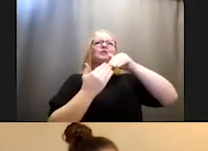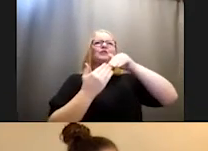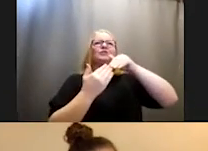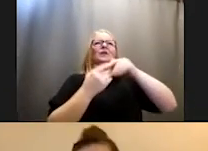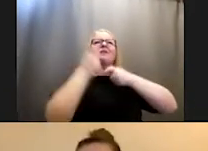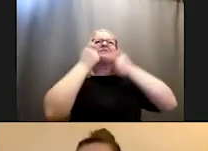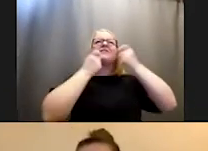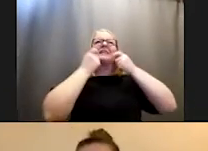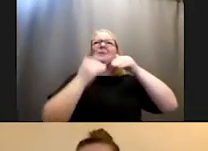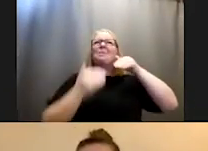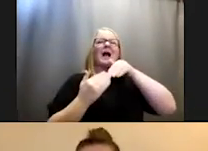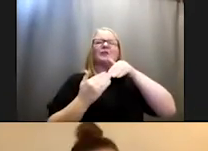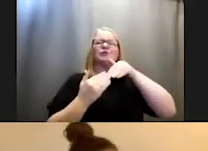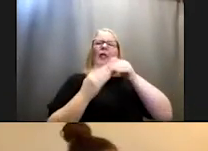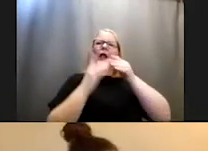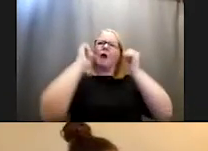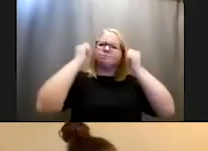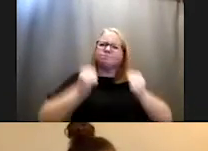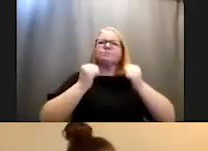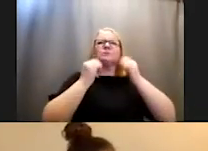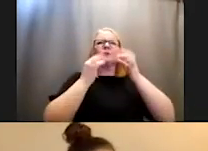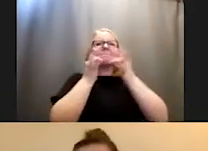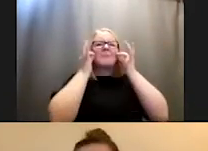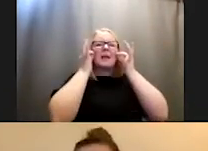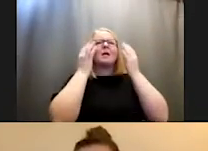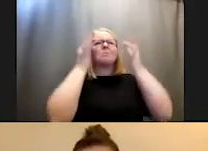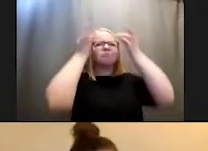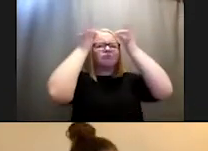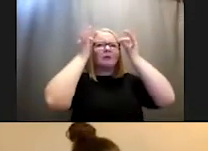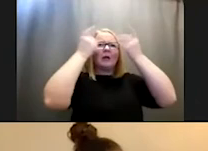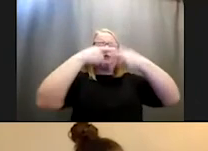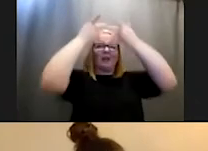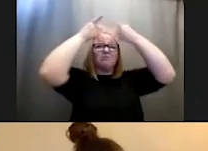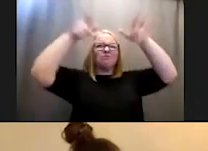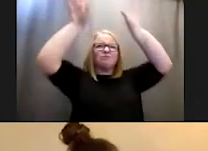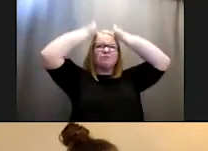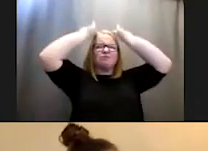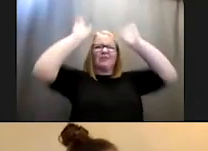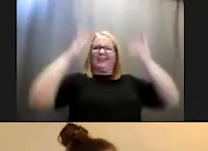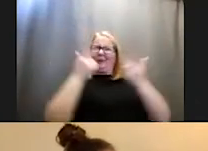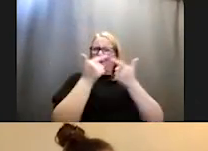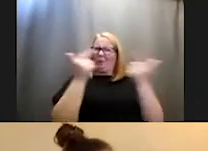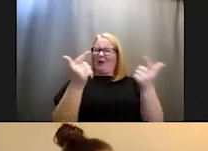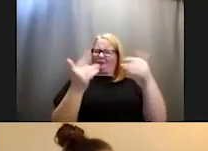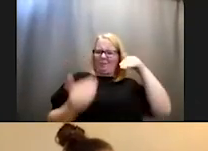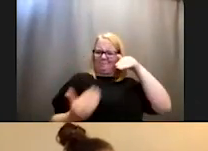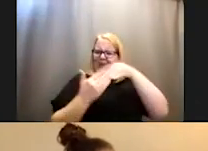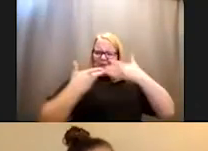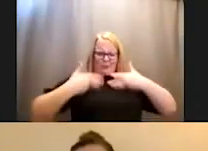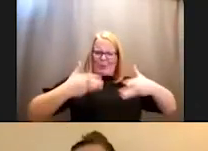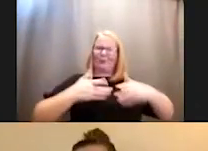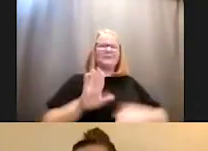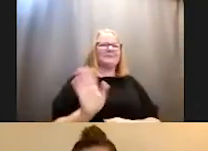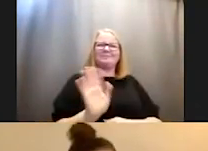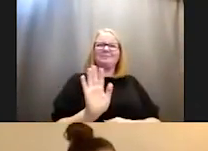artificial, hard makeup and hair dressed up like a wedding cake on top of the head. So what she's saying here is fashion